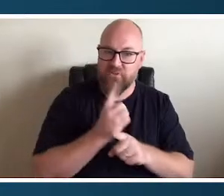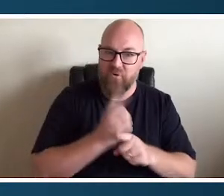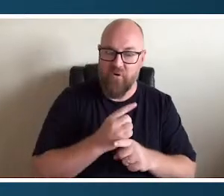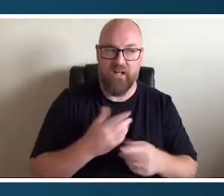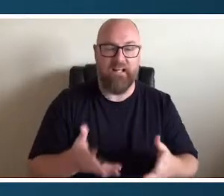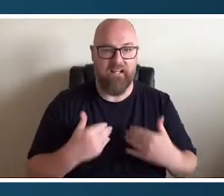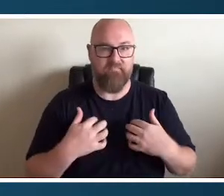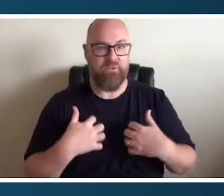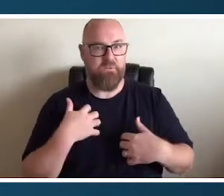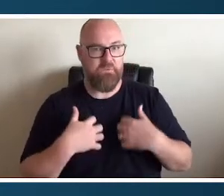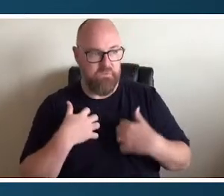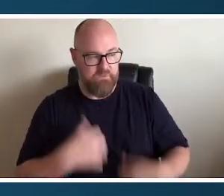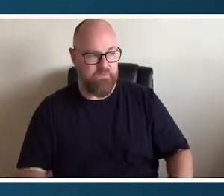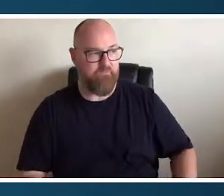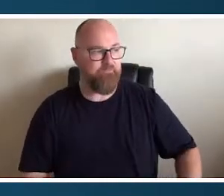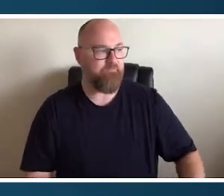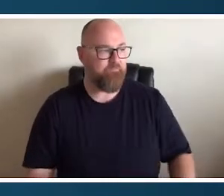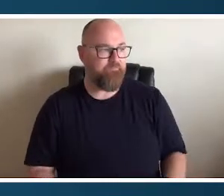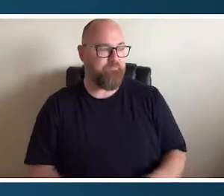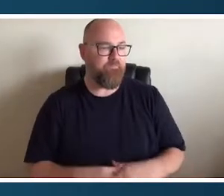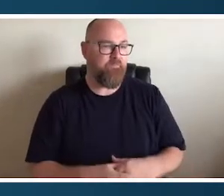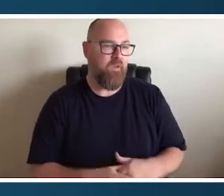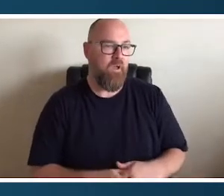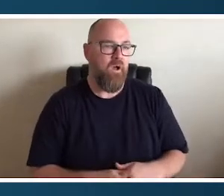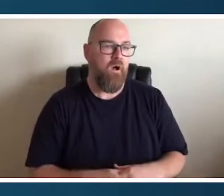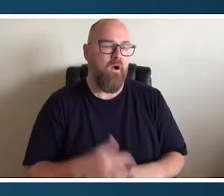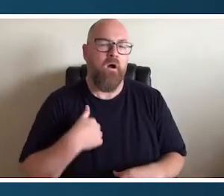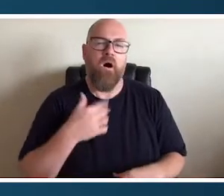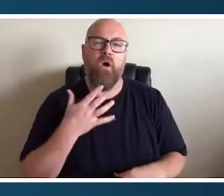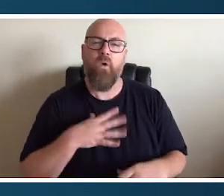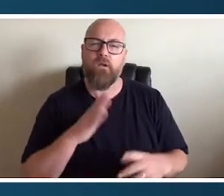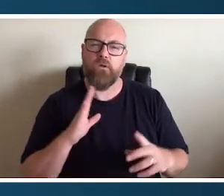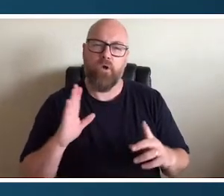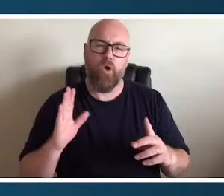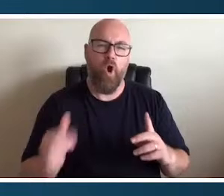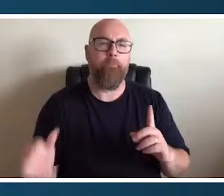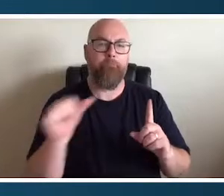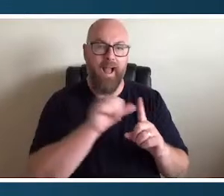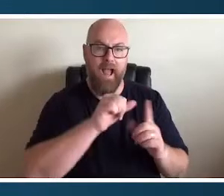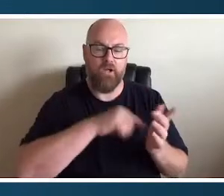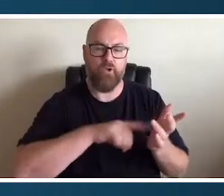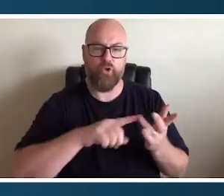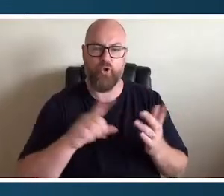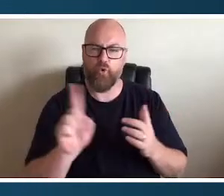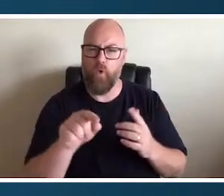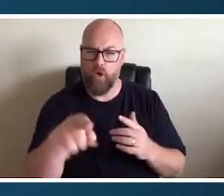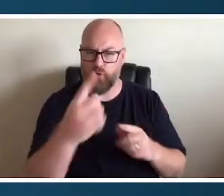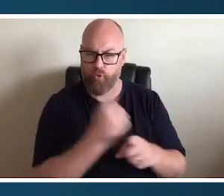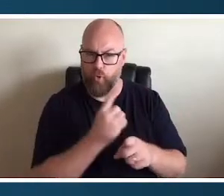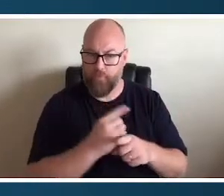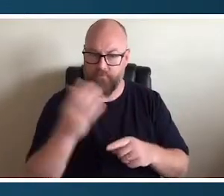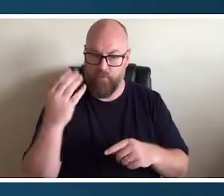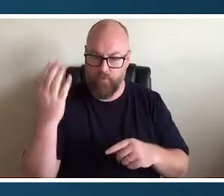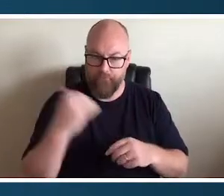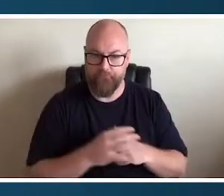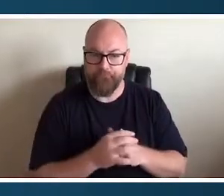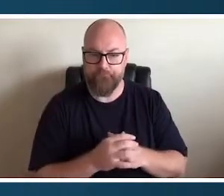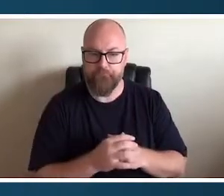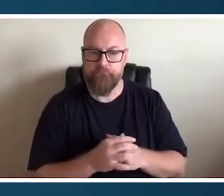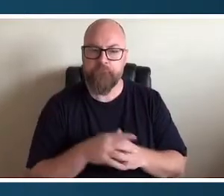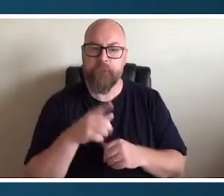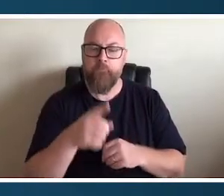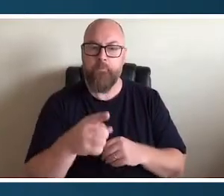end our conference on. I wanted to go back to something that you said in the beginning of your talk about